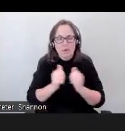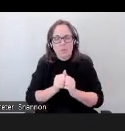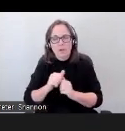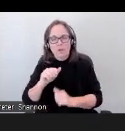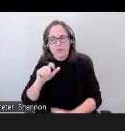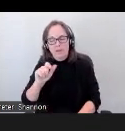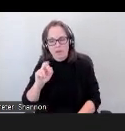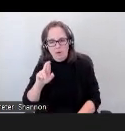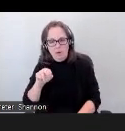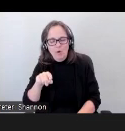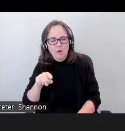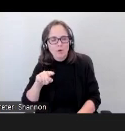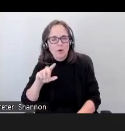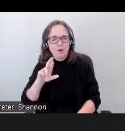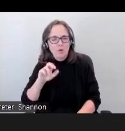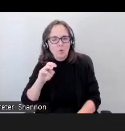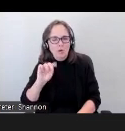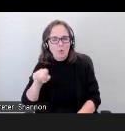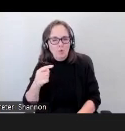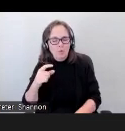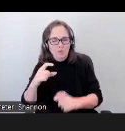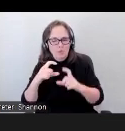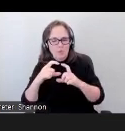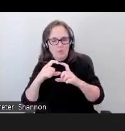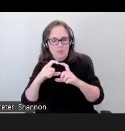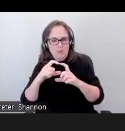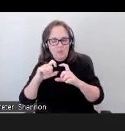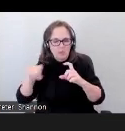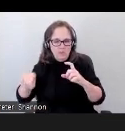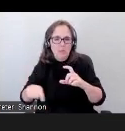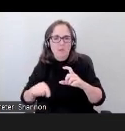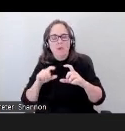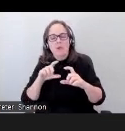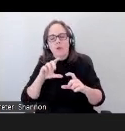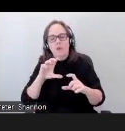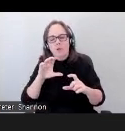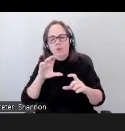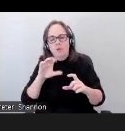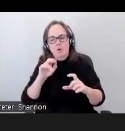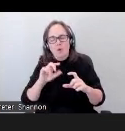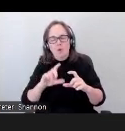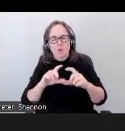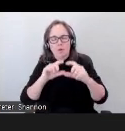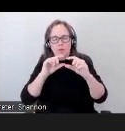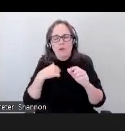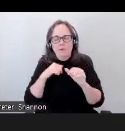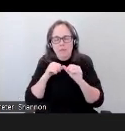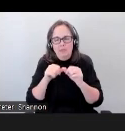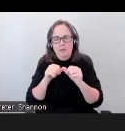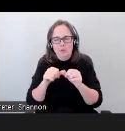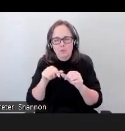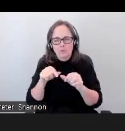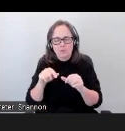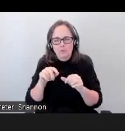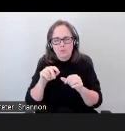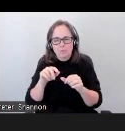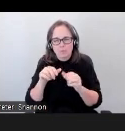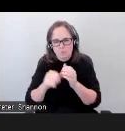which is removing the rectum but attaching your colon to the anus. So you do have a continuity of your